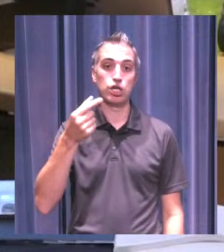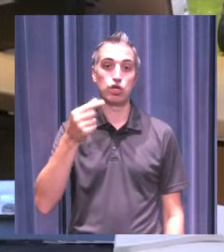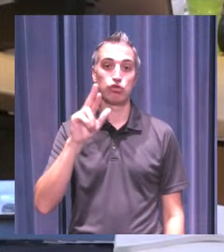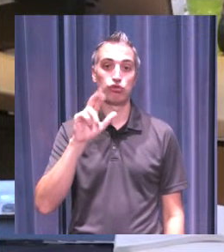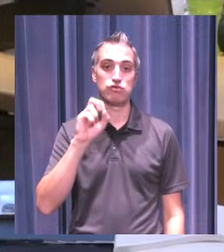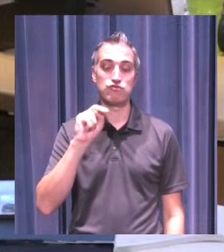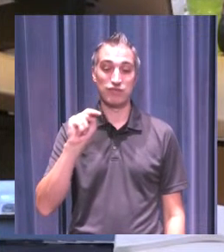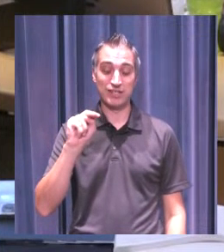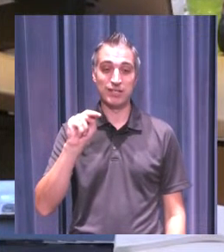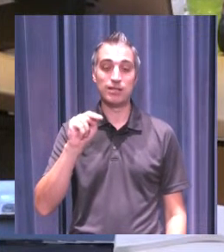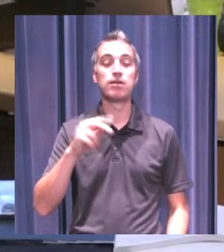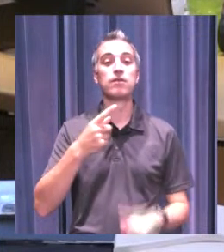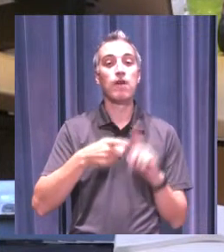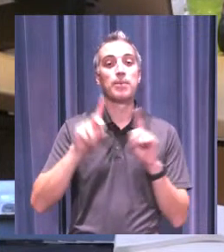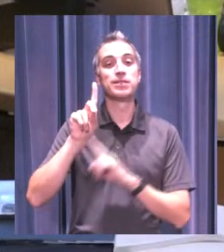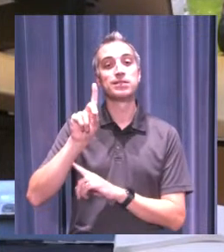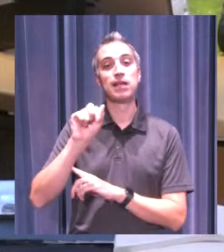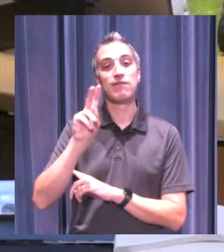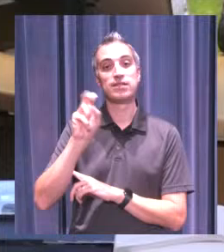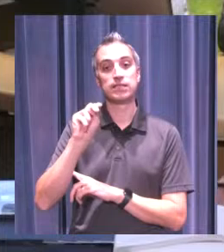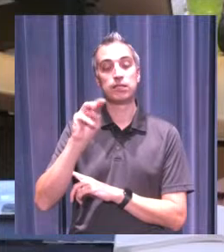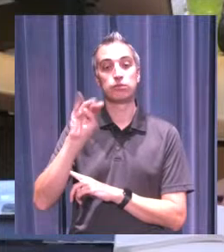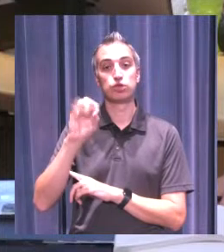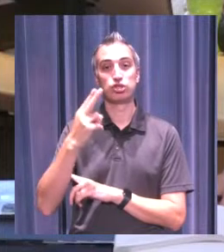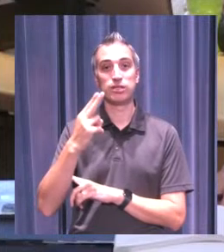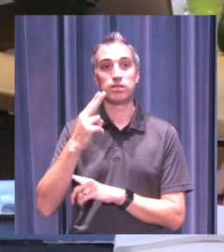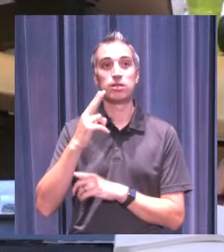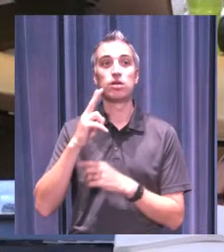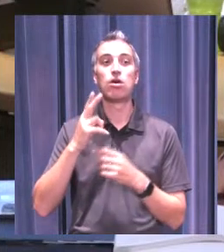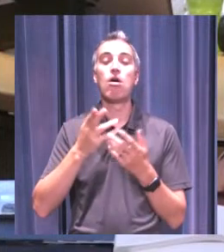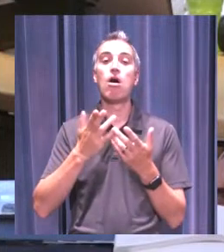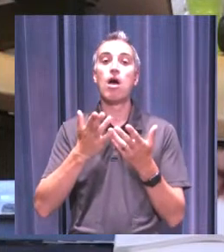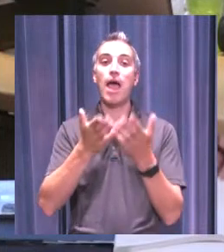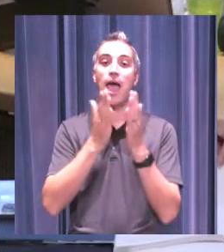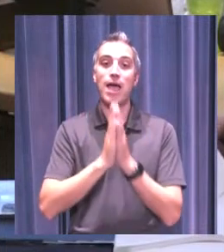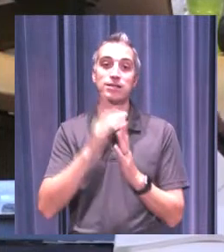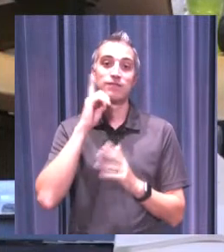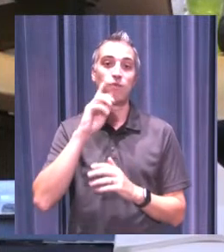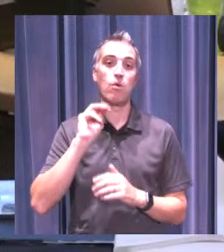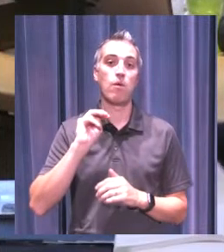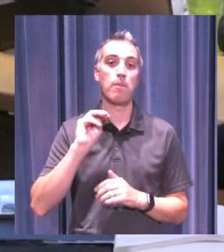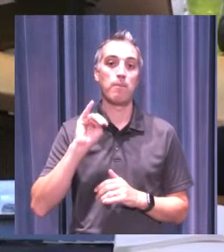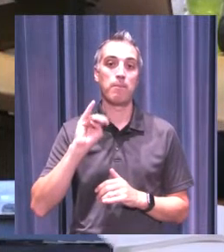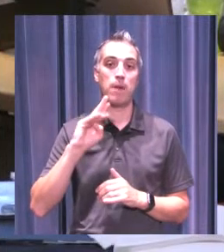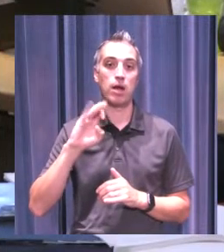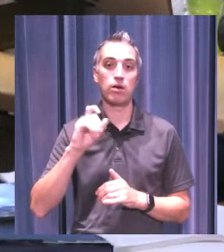Michigan, on the topic of calling on Michael Freeman's resignation.